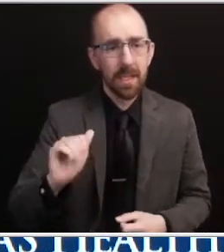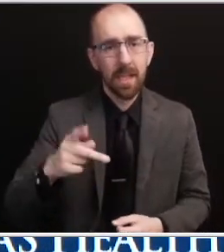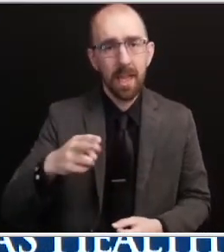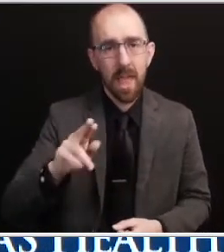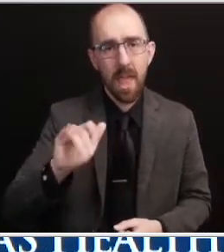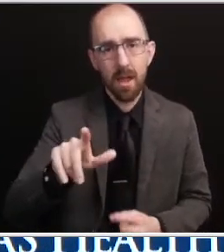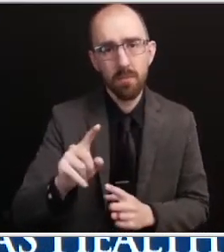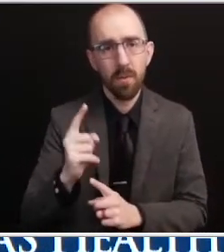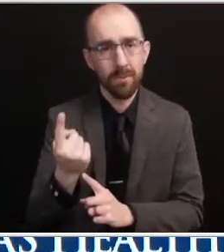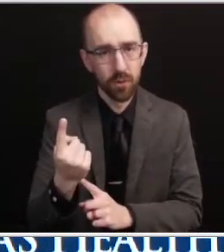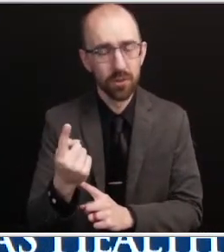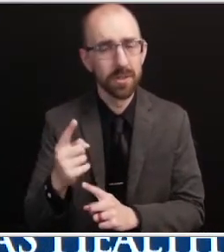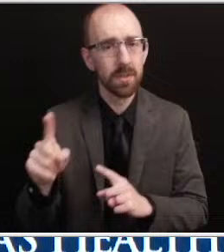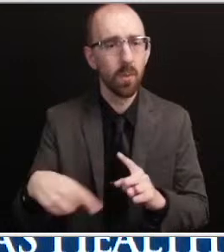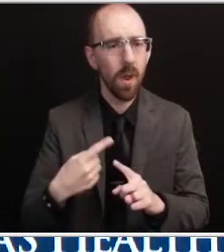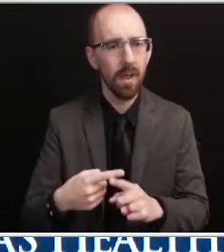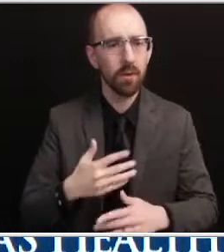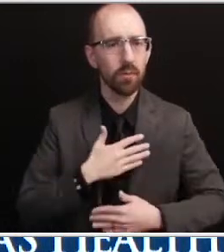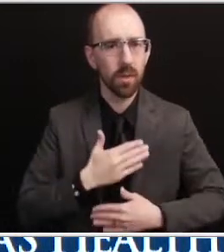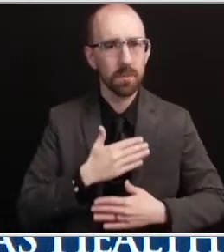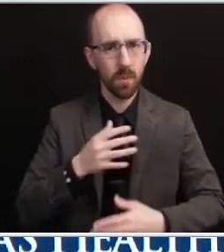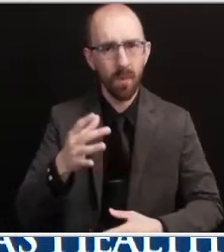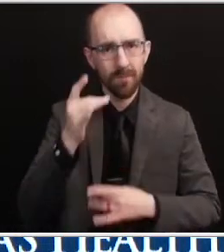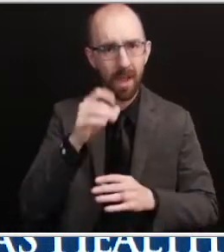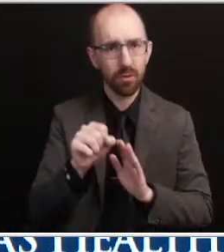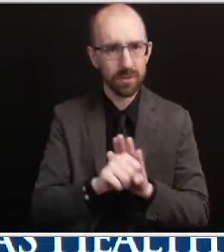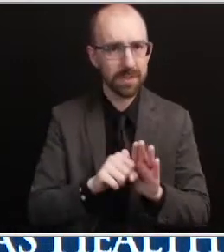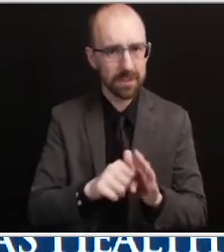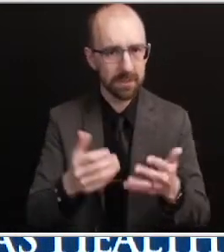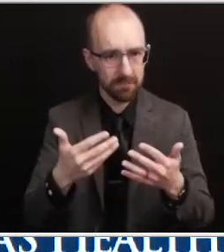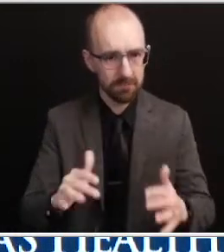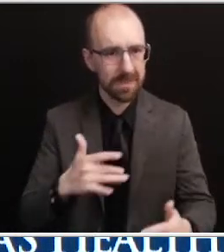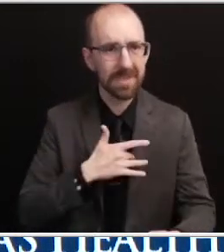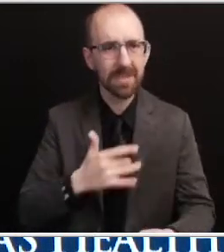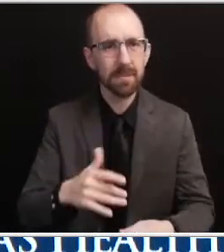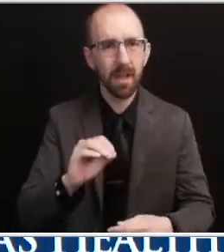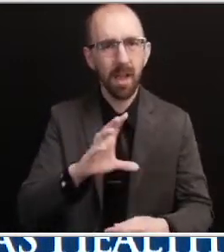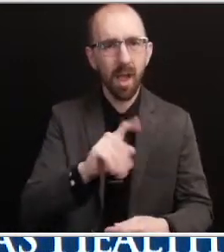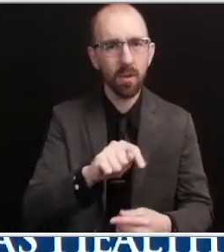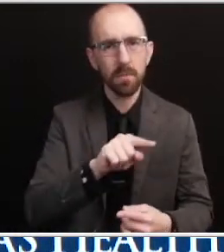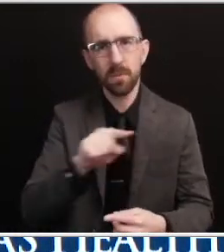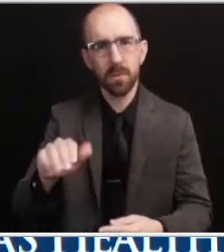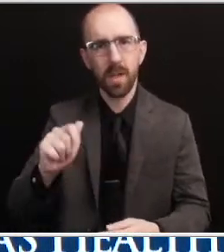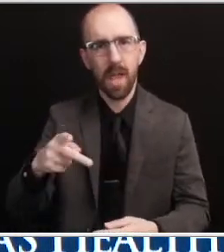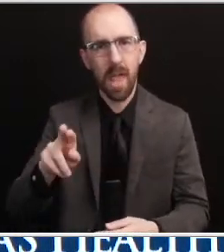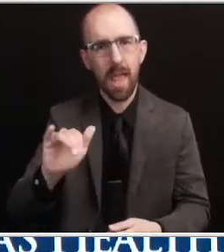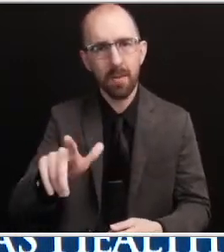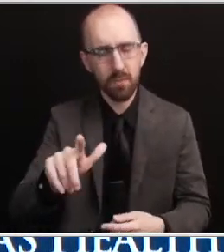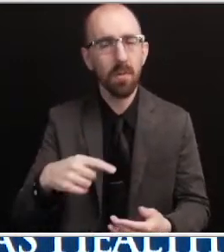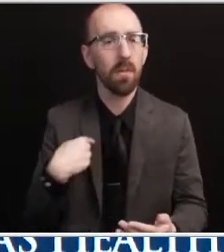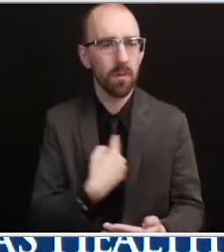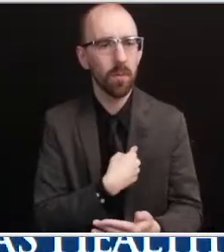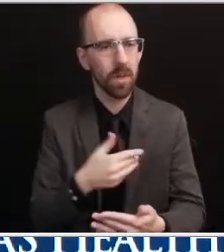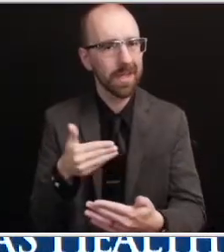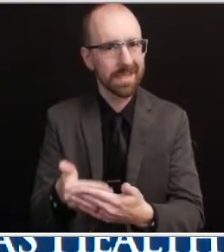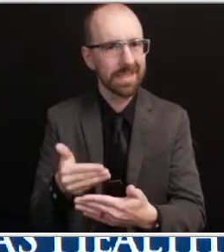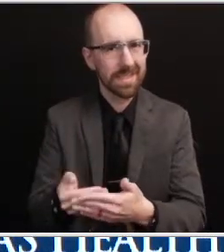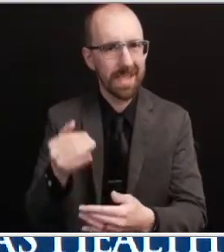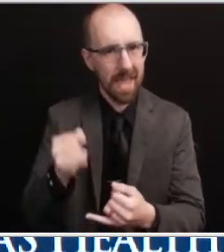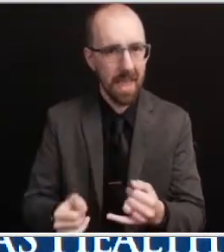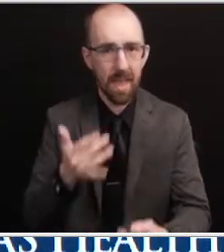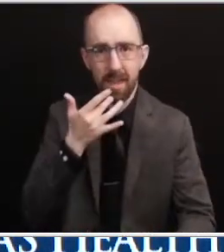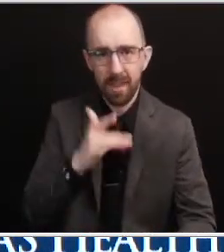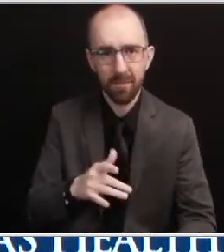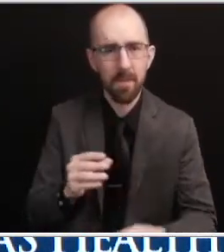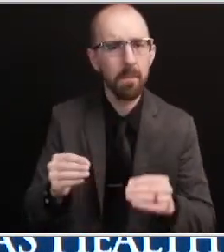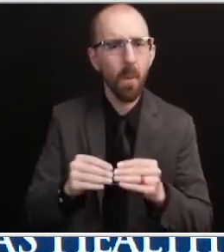is when respiratory viral season ends. Typically it goes October to April 1. So we are nearing the end, thankfully. But more importantly